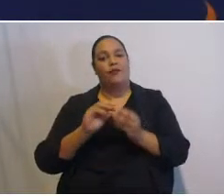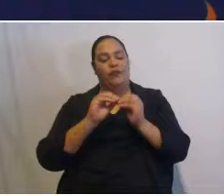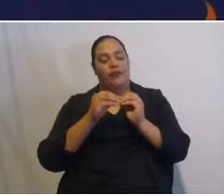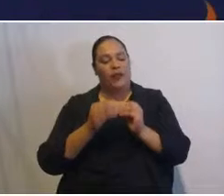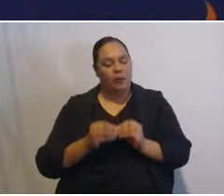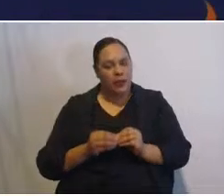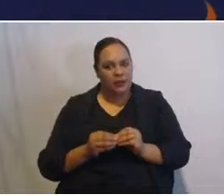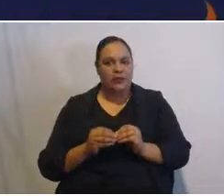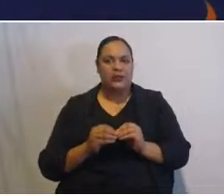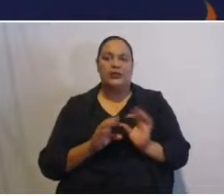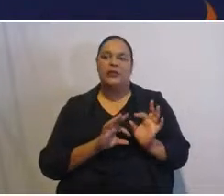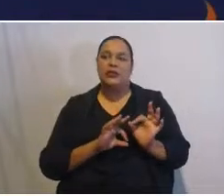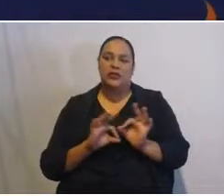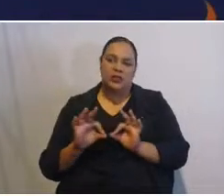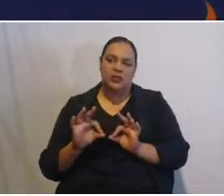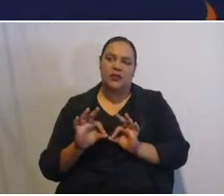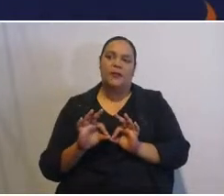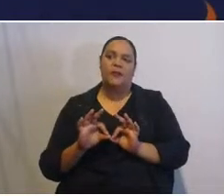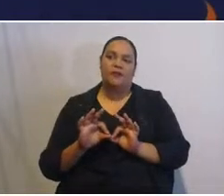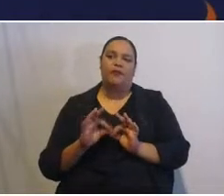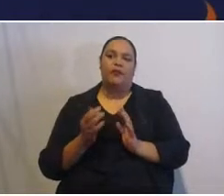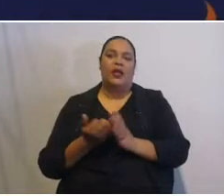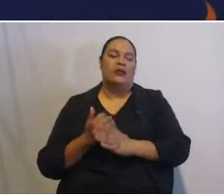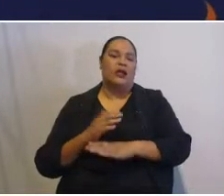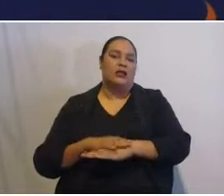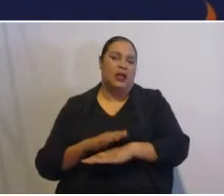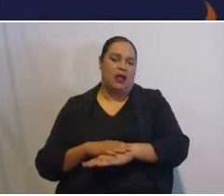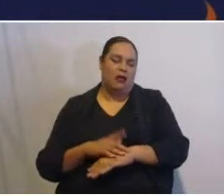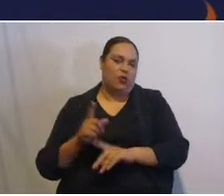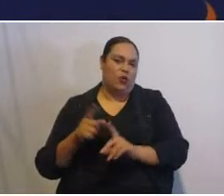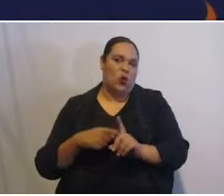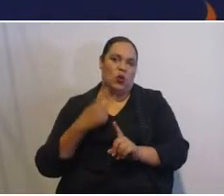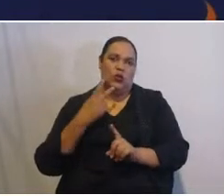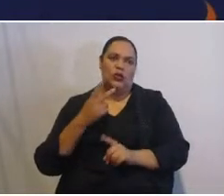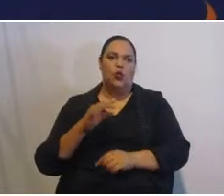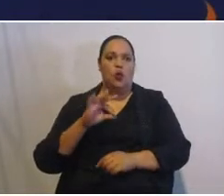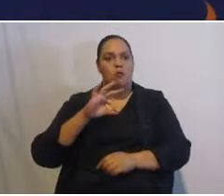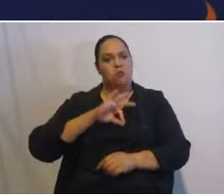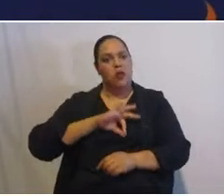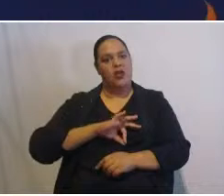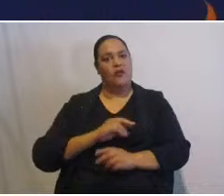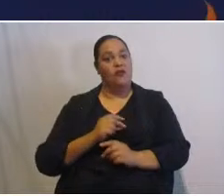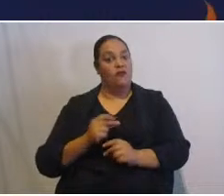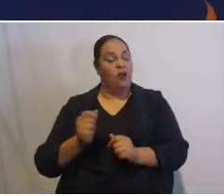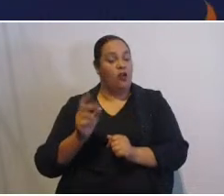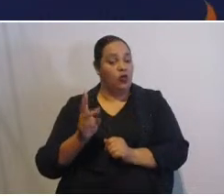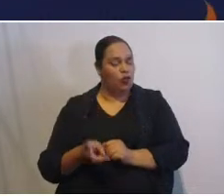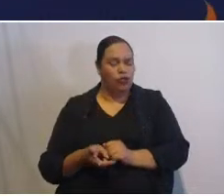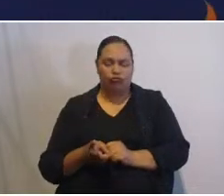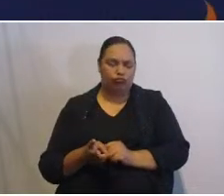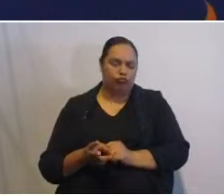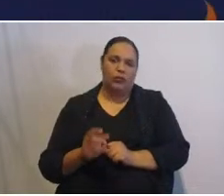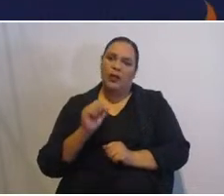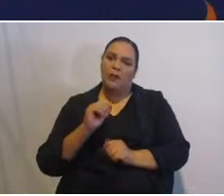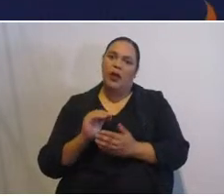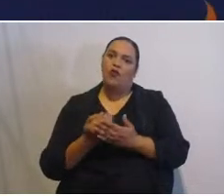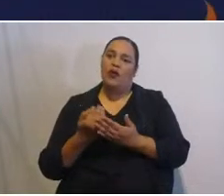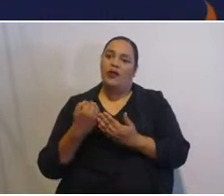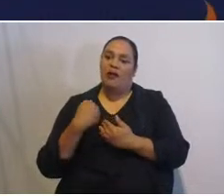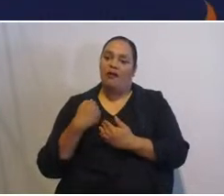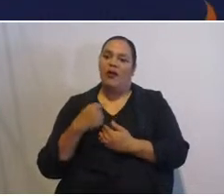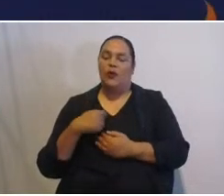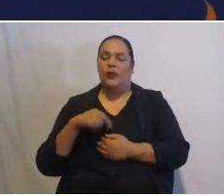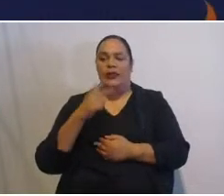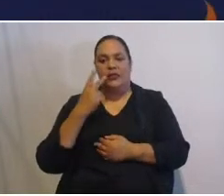maintenance. This takes a while. You don't see the benefits immediately. Like the recovery we've